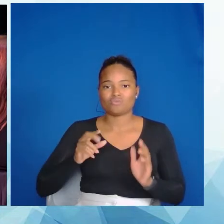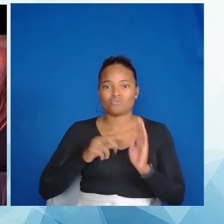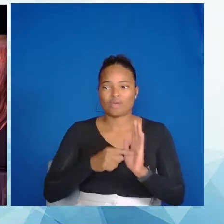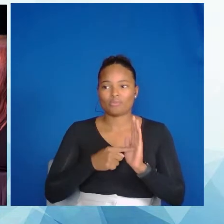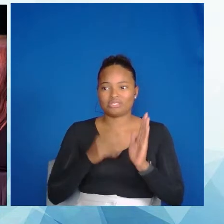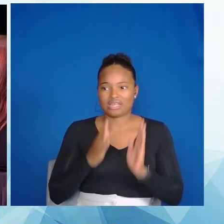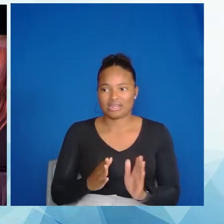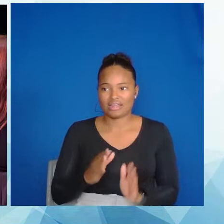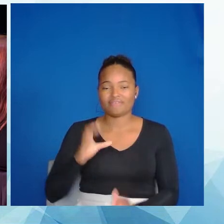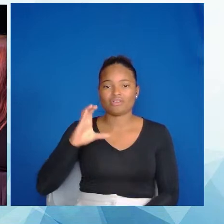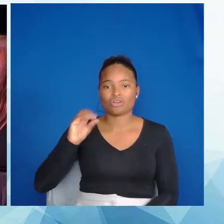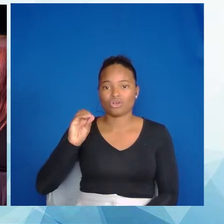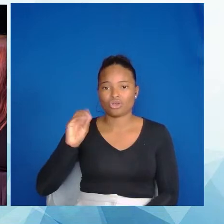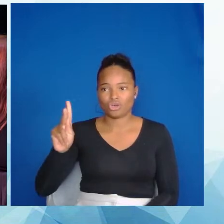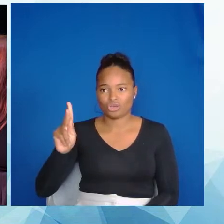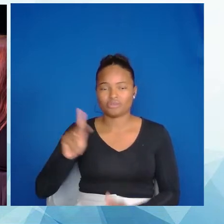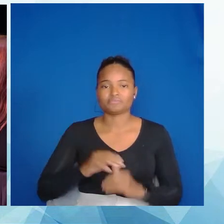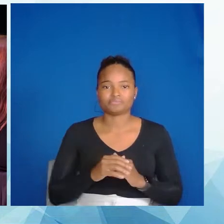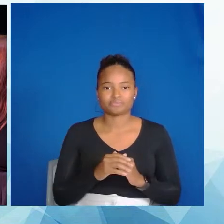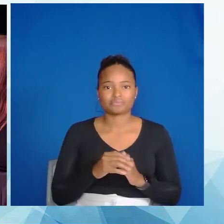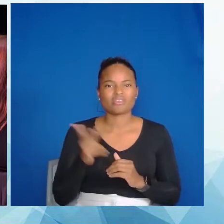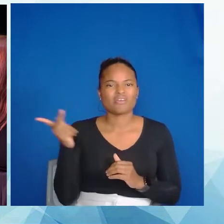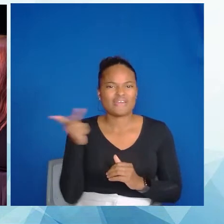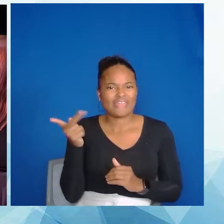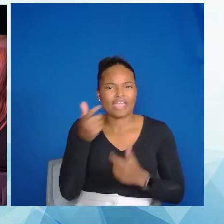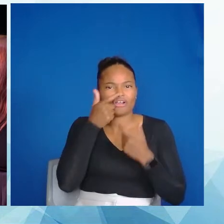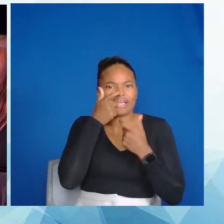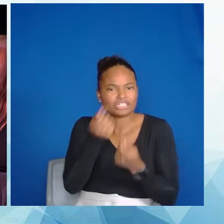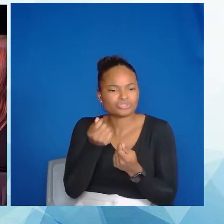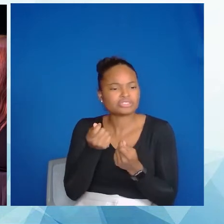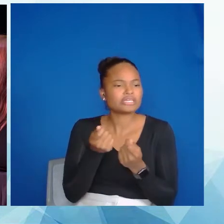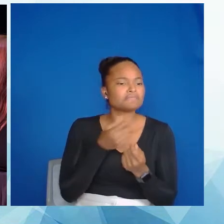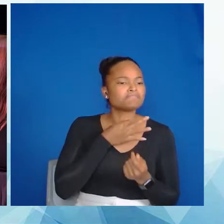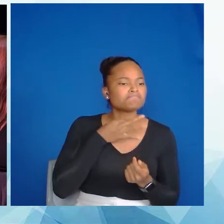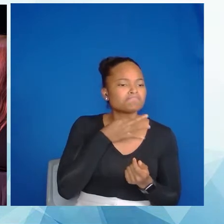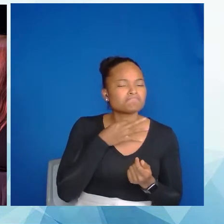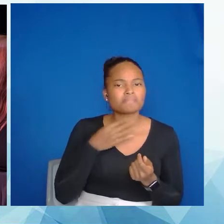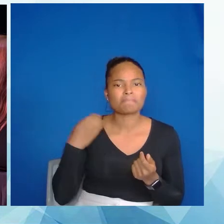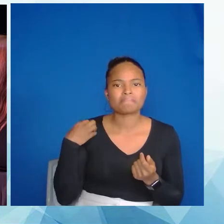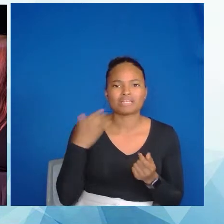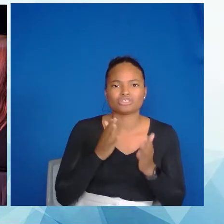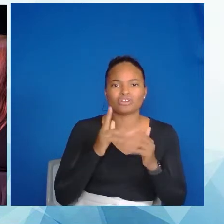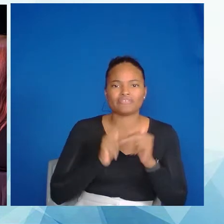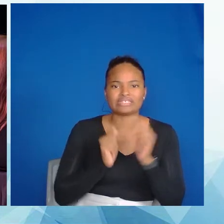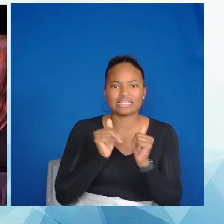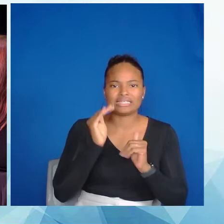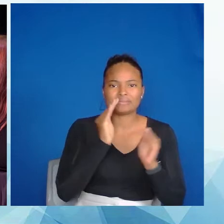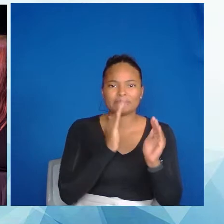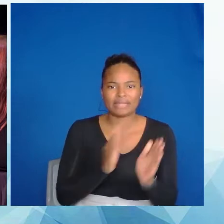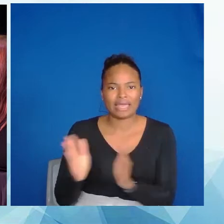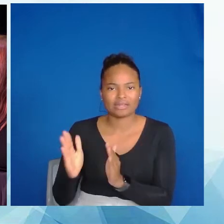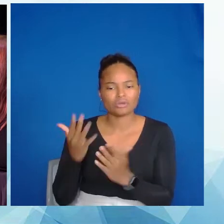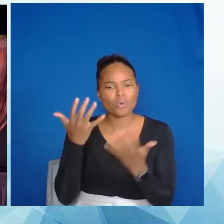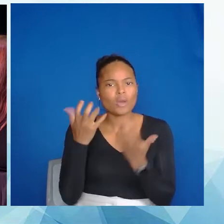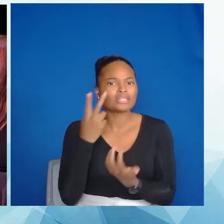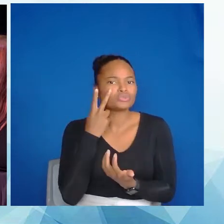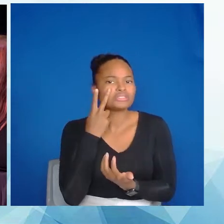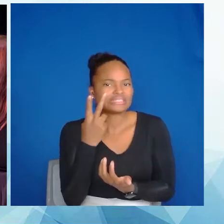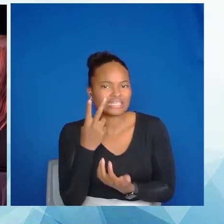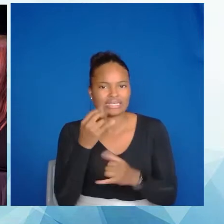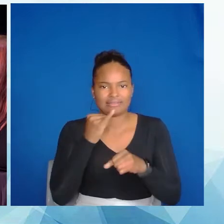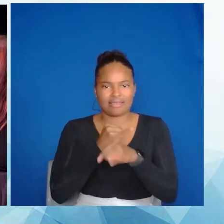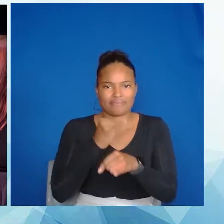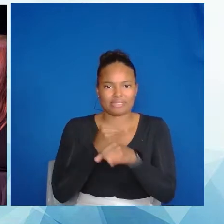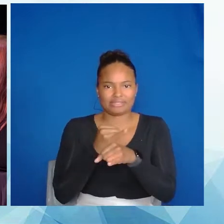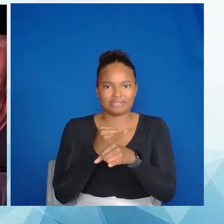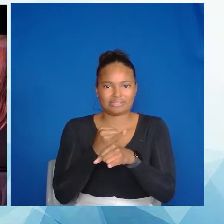They have an interest in our master facilities plan, and they wanted to tour the Tucson campus. That gave